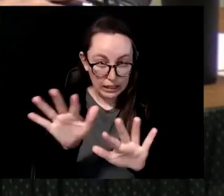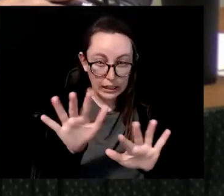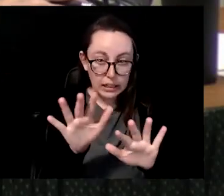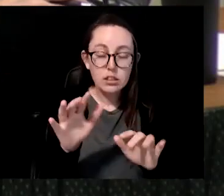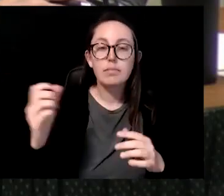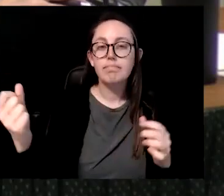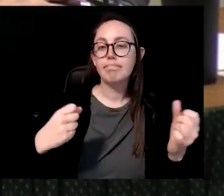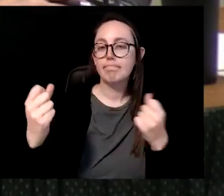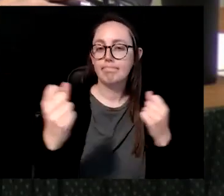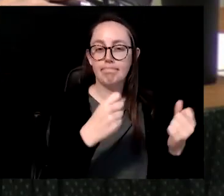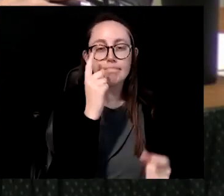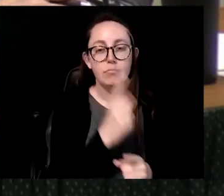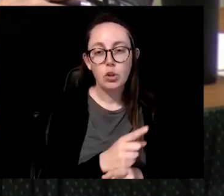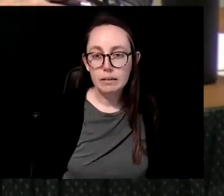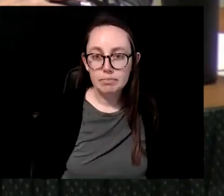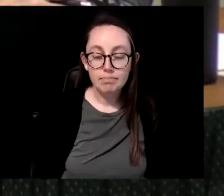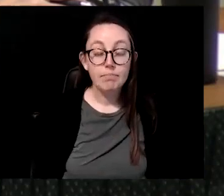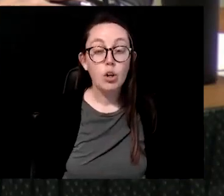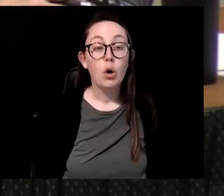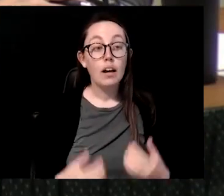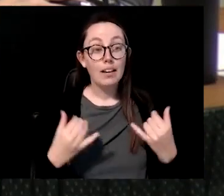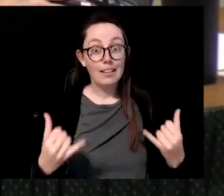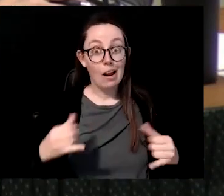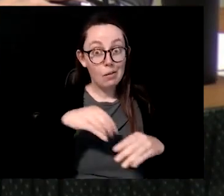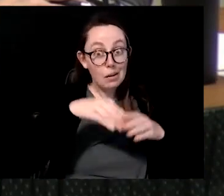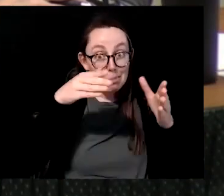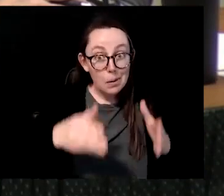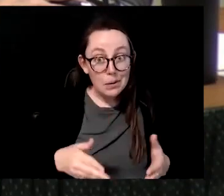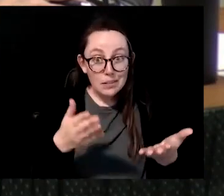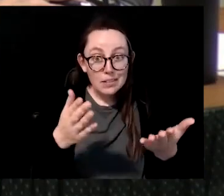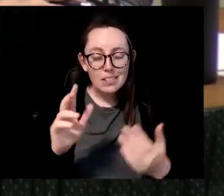uh I'm gonna look to the room next Katie